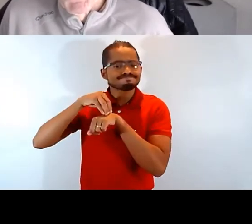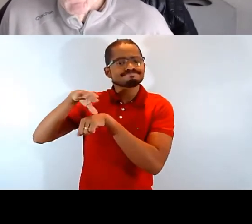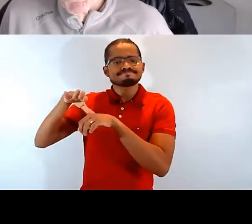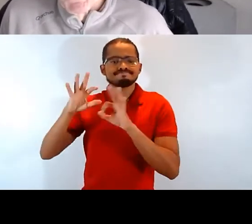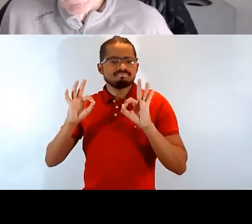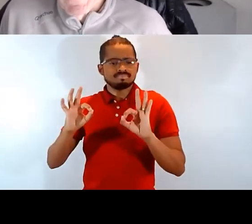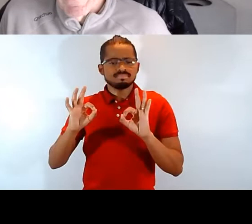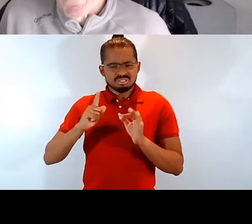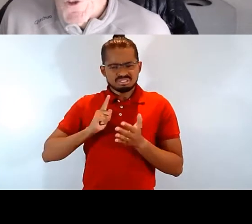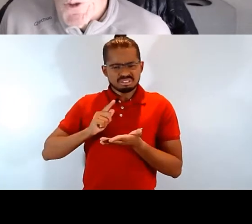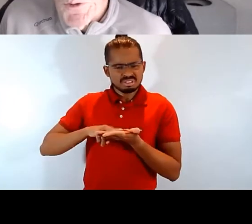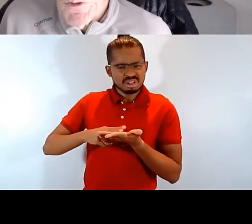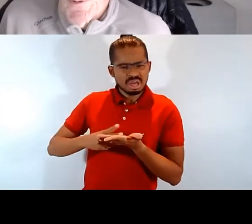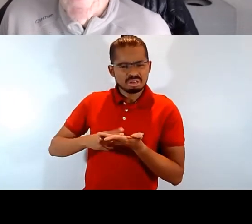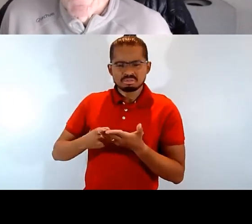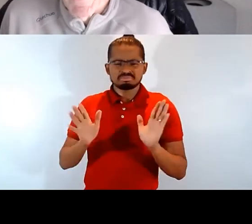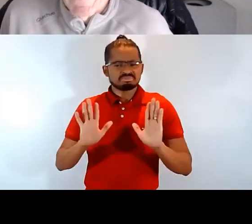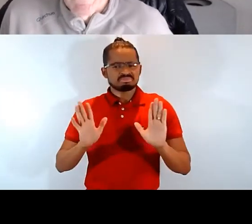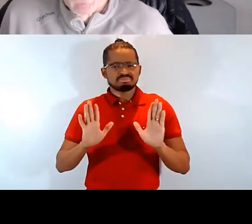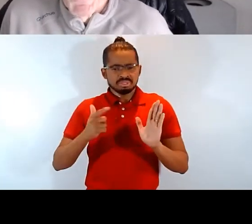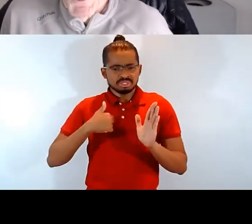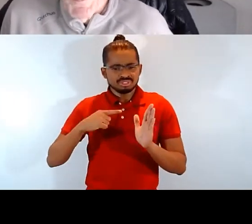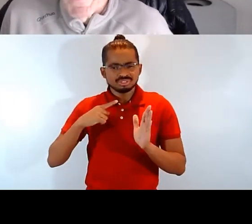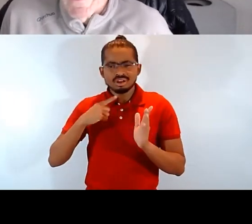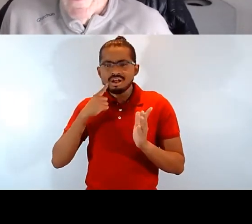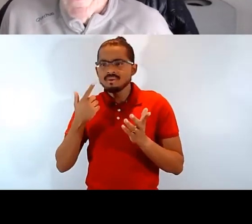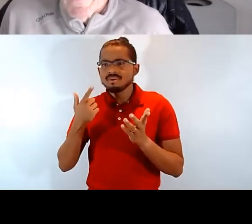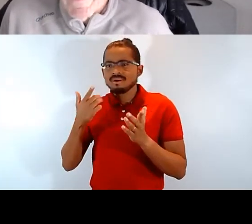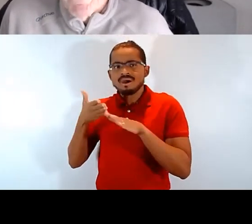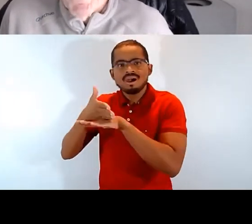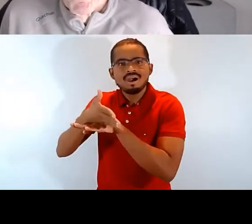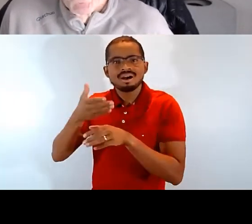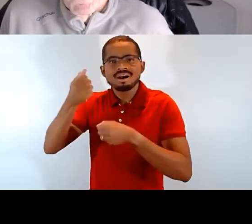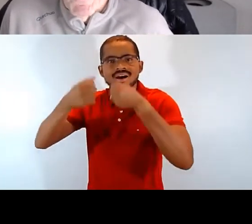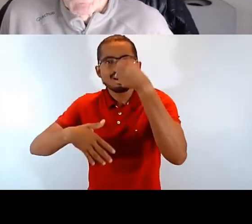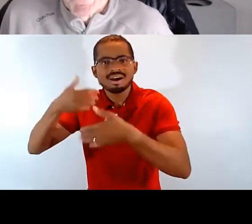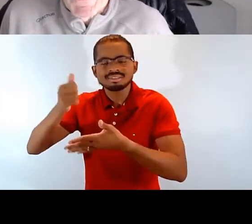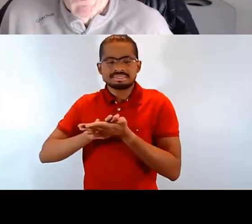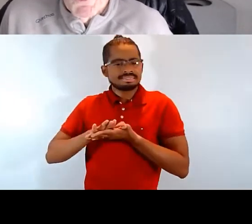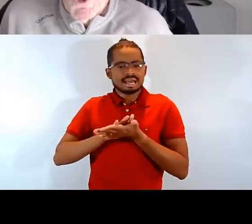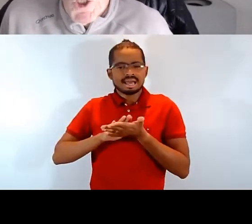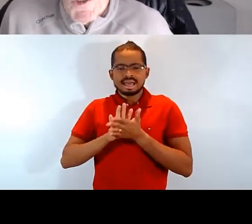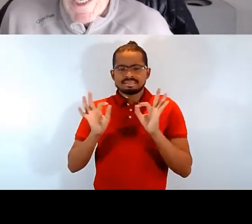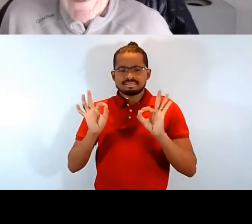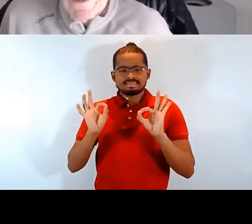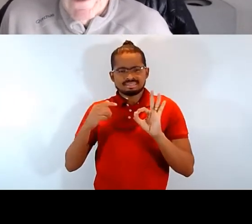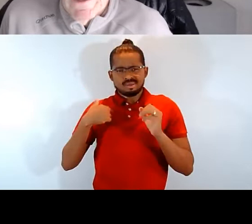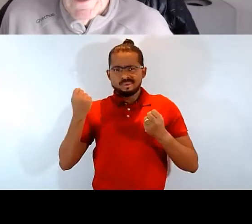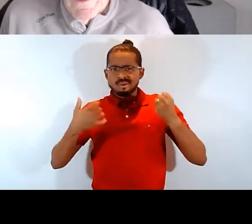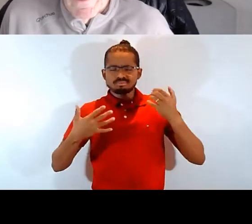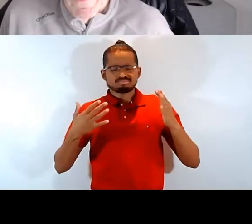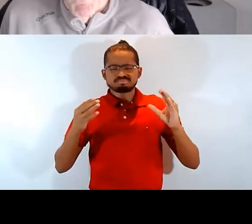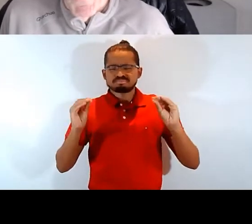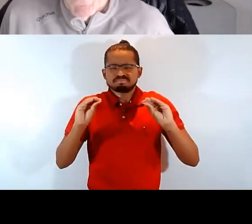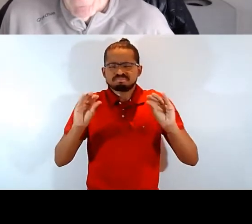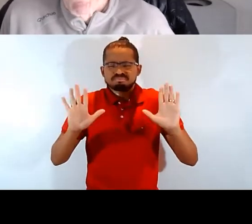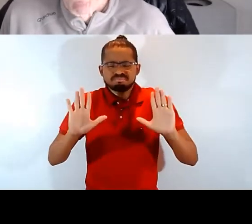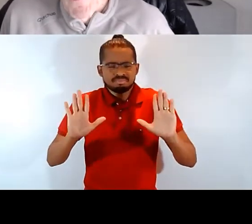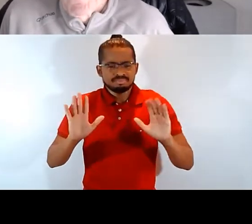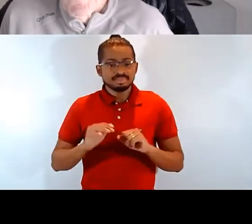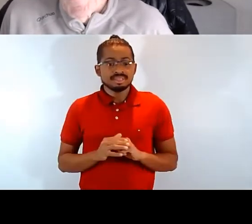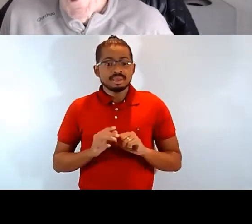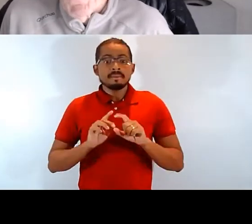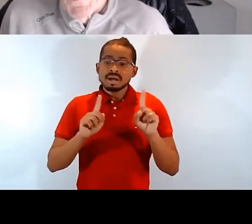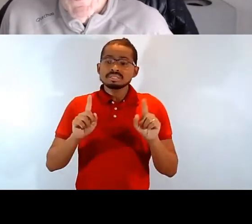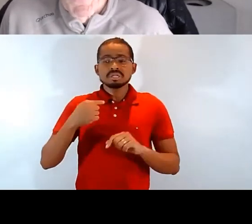community interpreting. I heard about sign language interpreting, and there were occasional contacts. But I